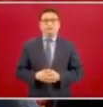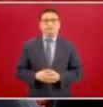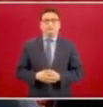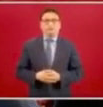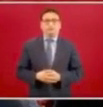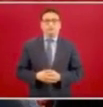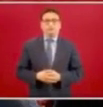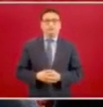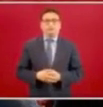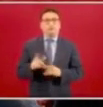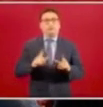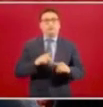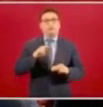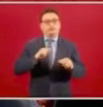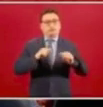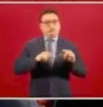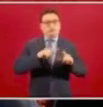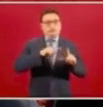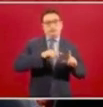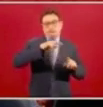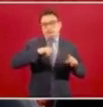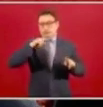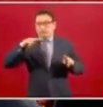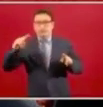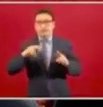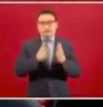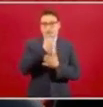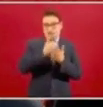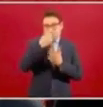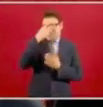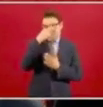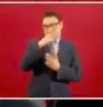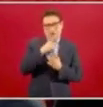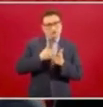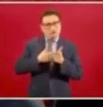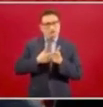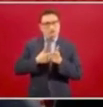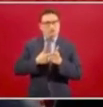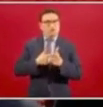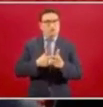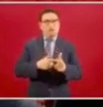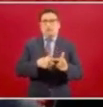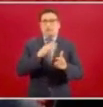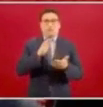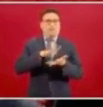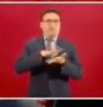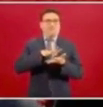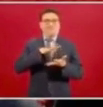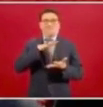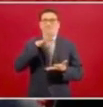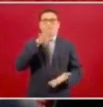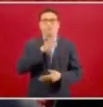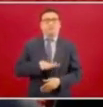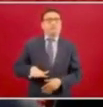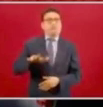concentrate around the Mexico Valley area and the state of Jalisco. Here we can, at this chart, we can look at the